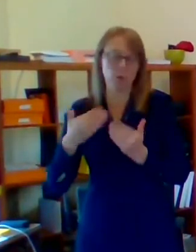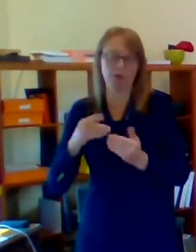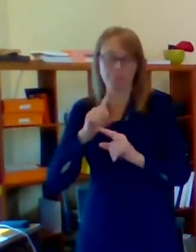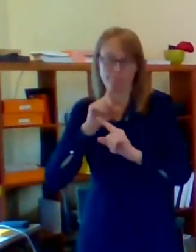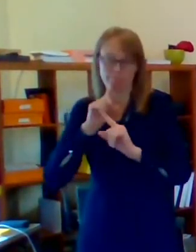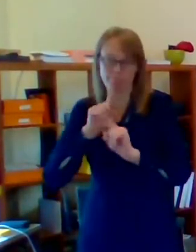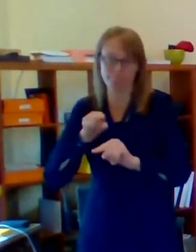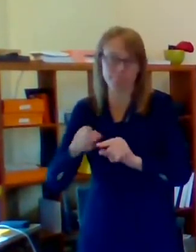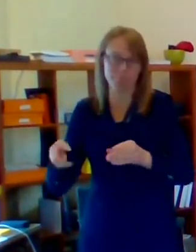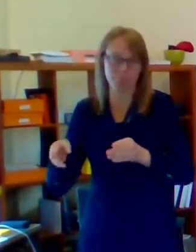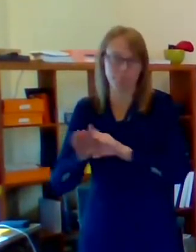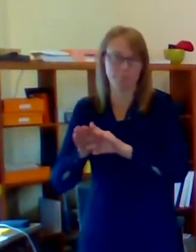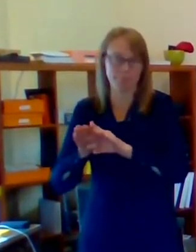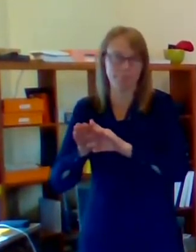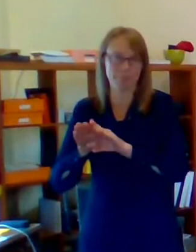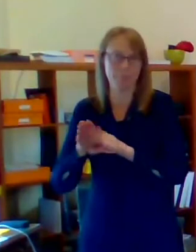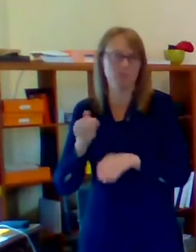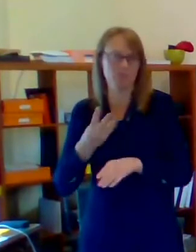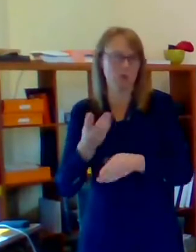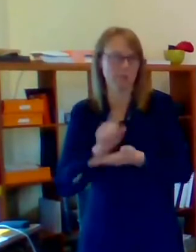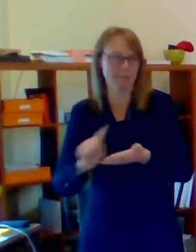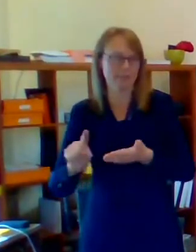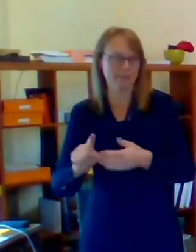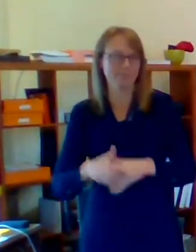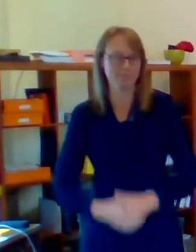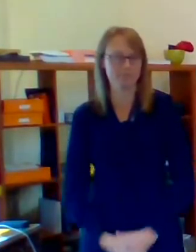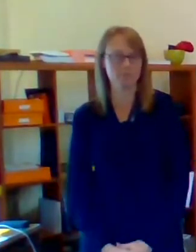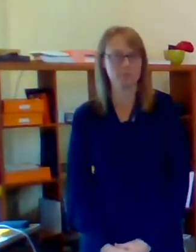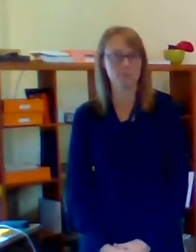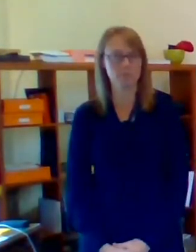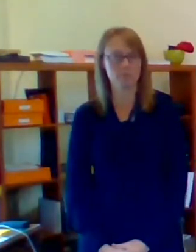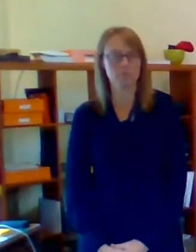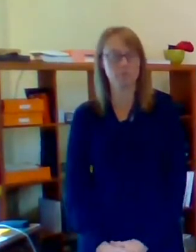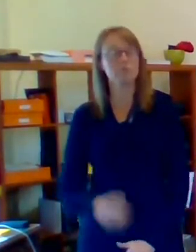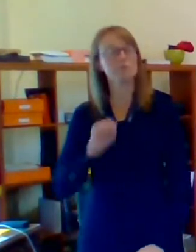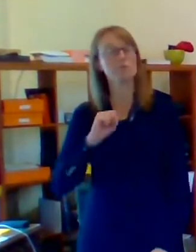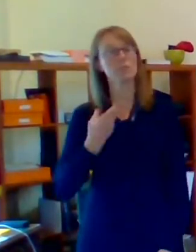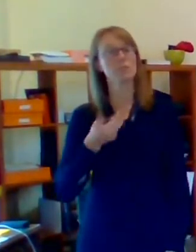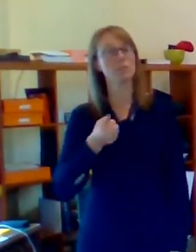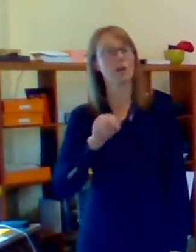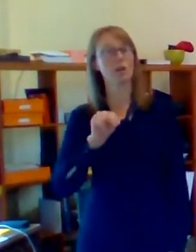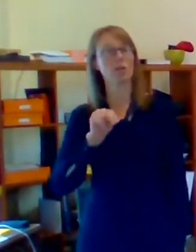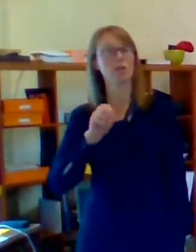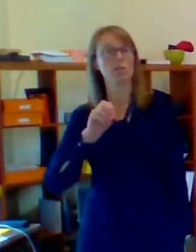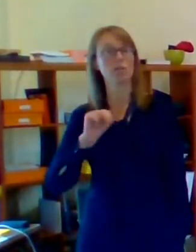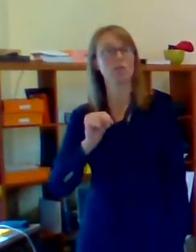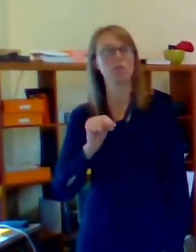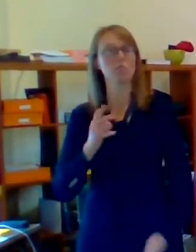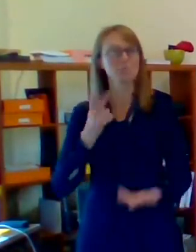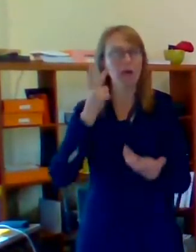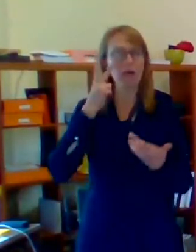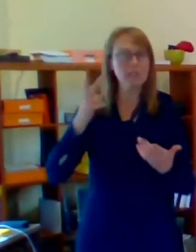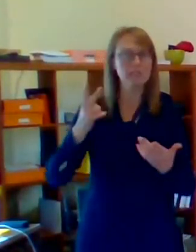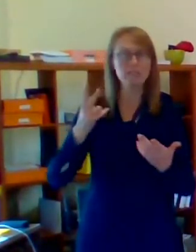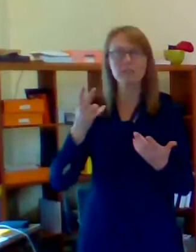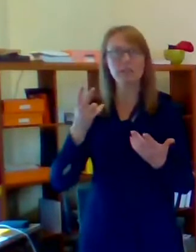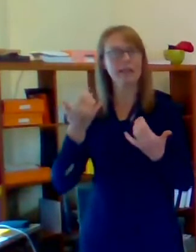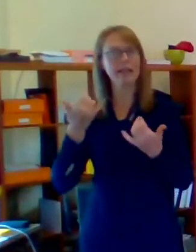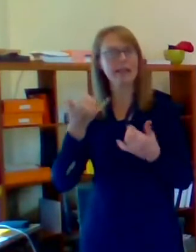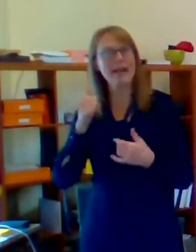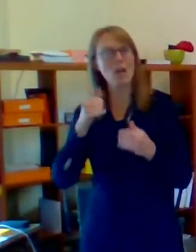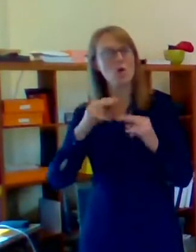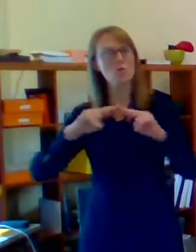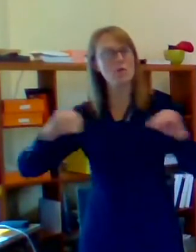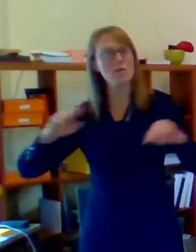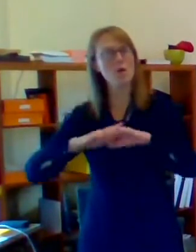those businesses for a couple of weeks. Shannon's question is that she doesn't see the yellow tape on playgrounds anymore. Does